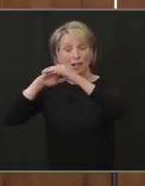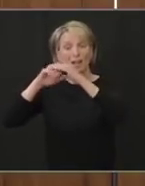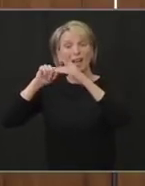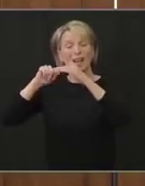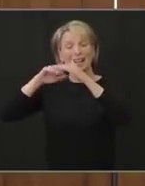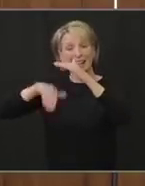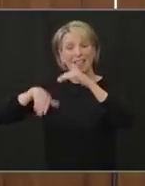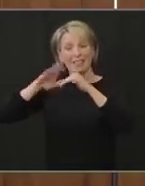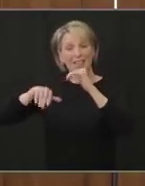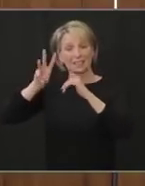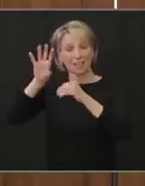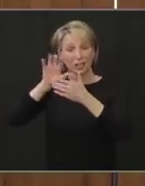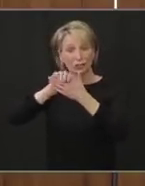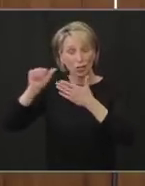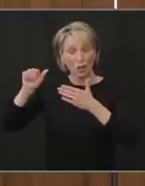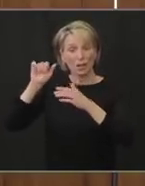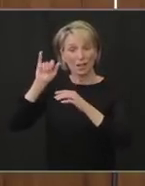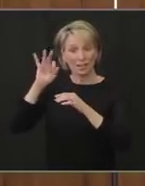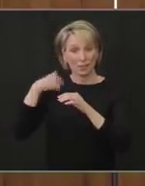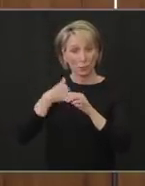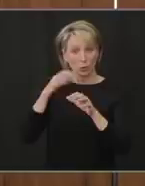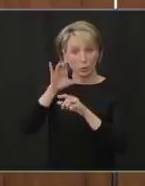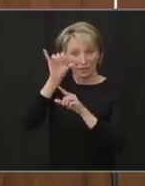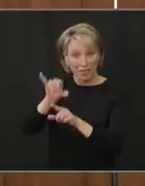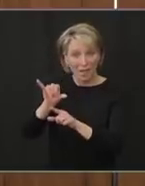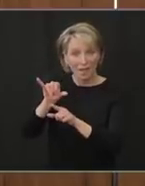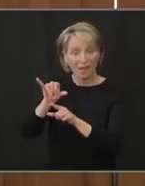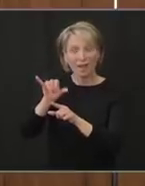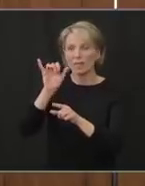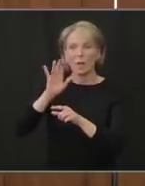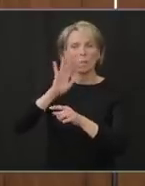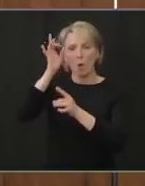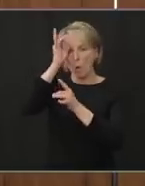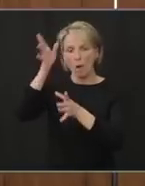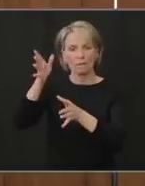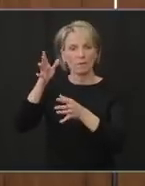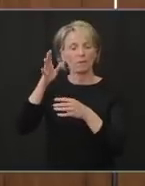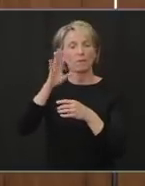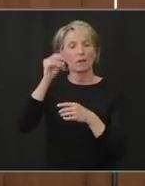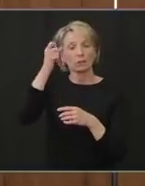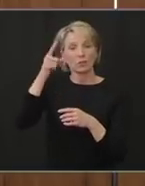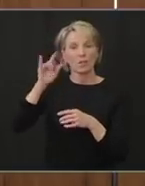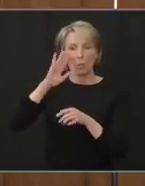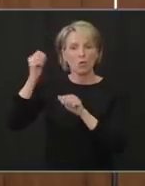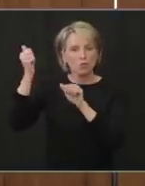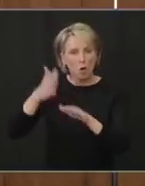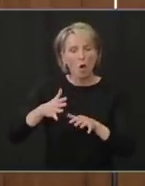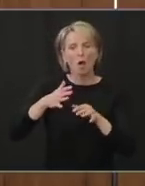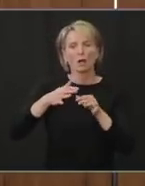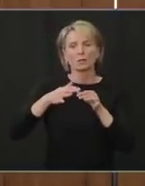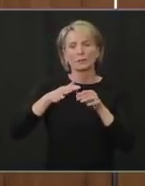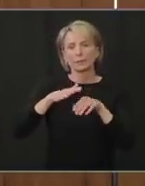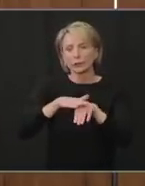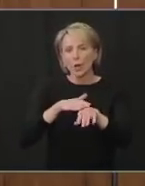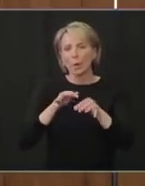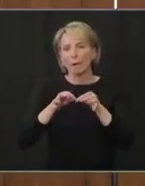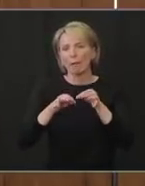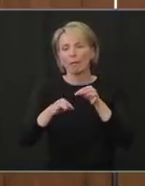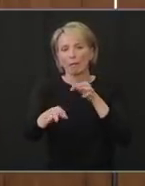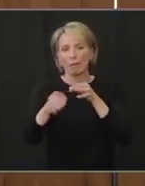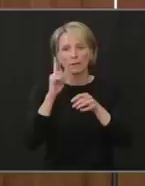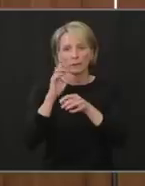addition would be horrendous, and it would cause delays. So the point